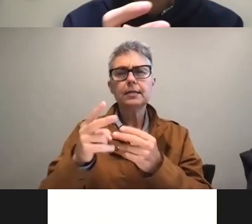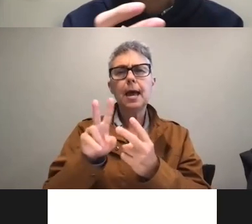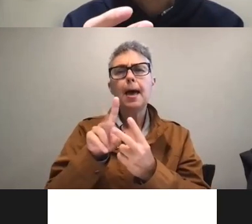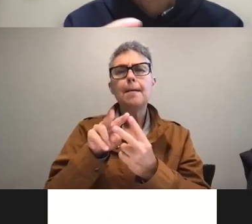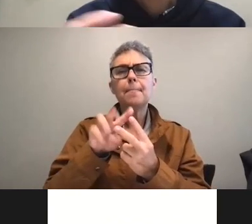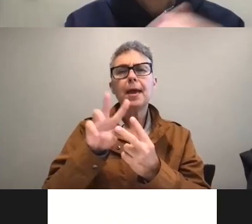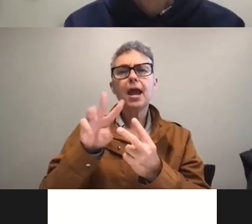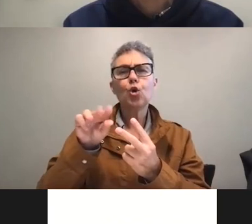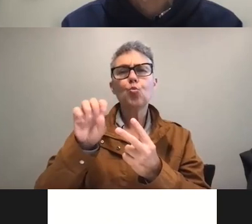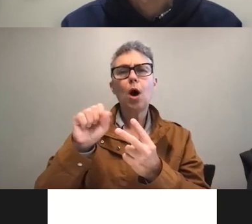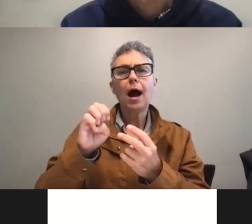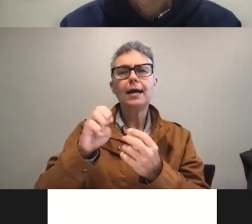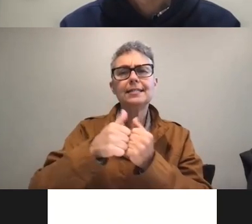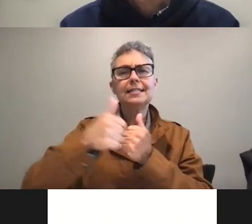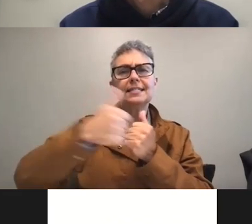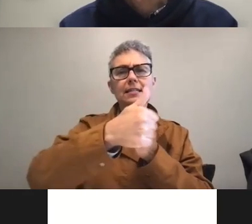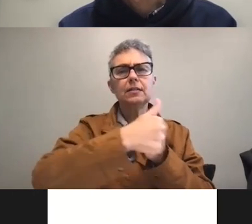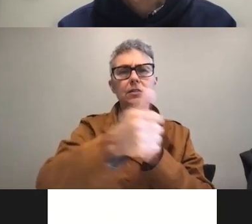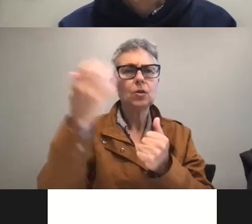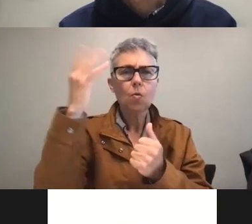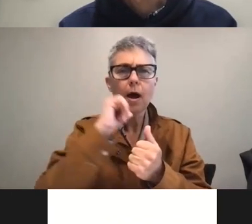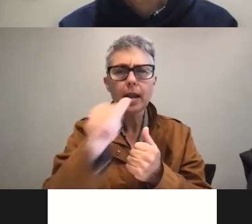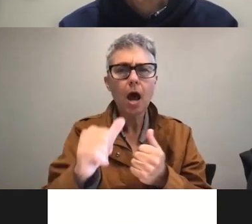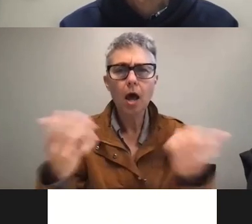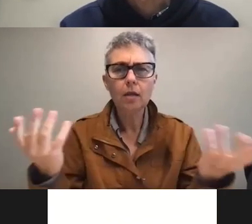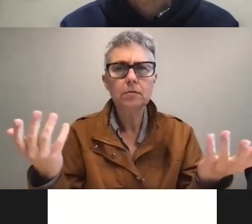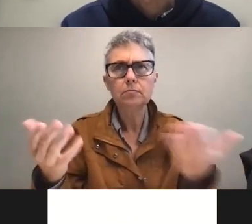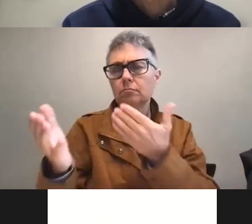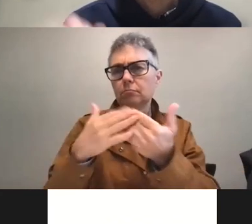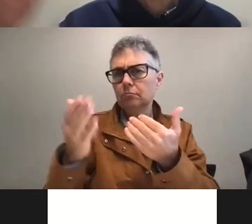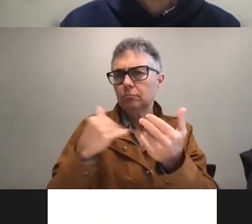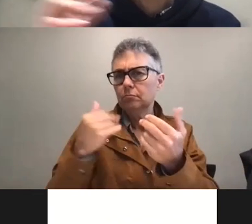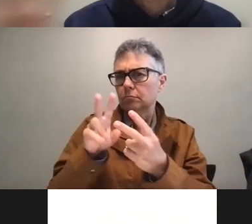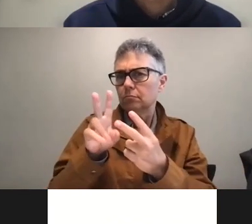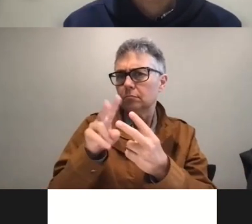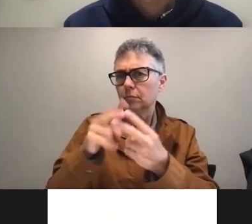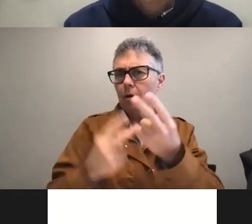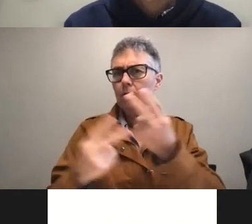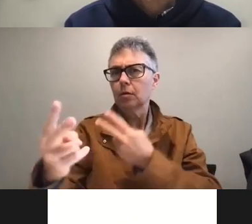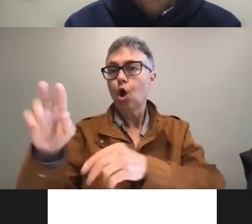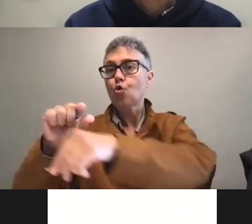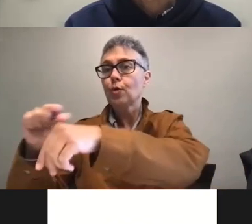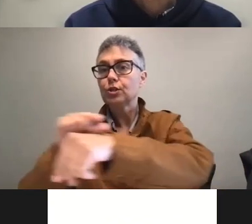is so basically you can imagine that I can just predict the pairwise distance between the two residues,